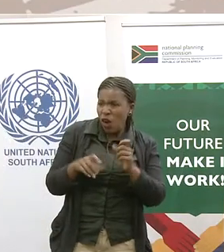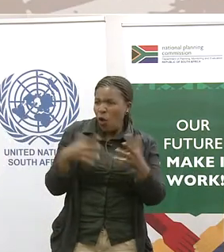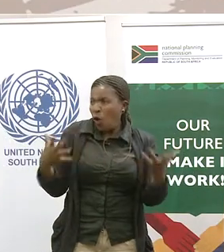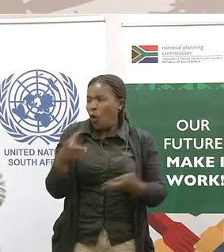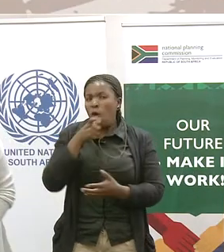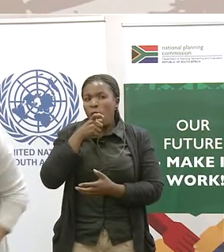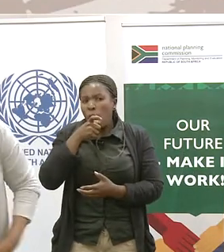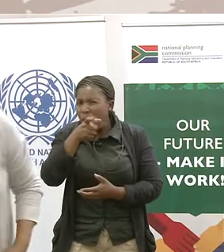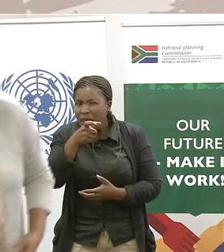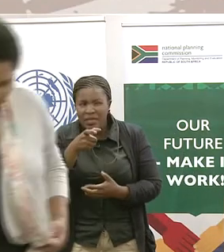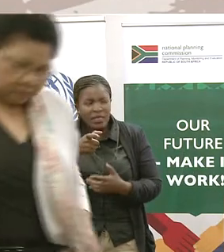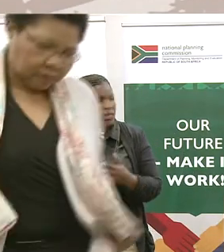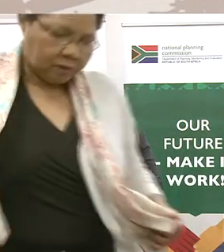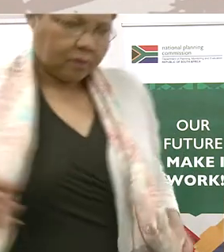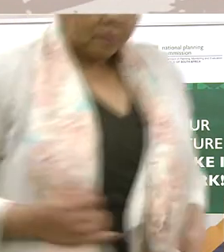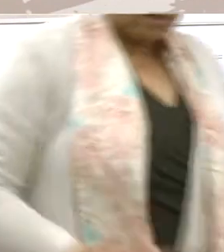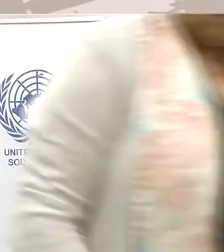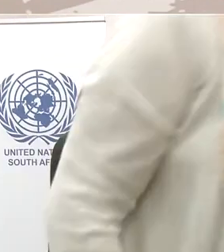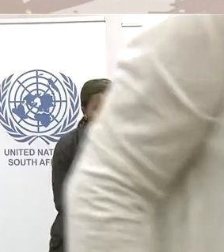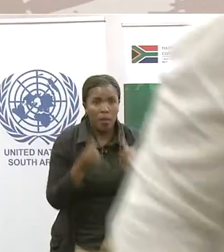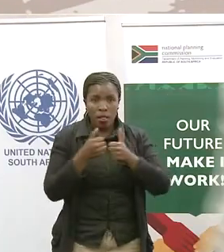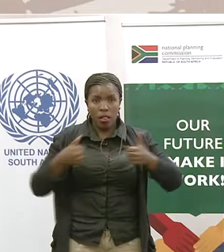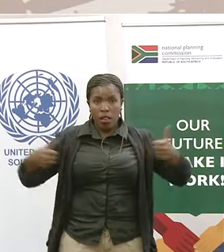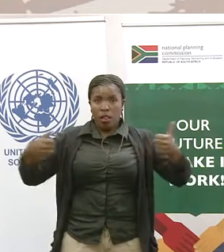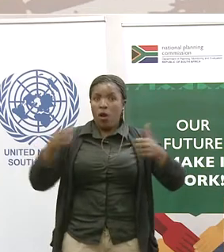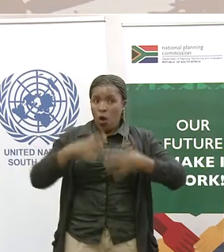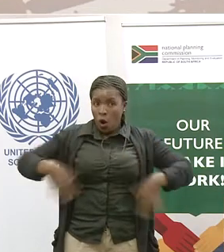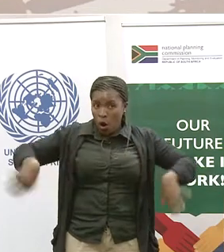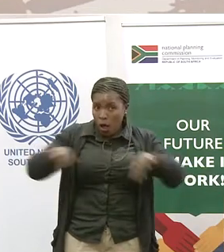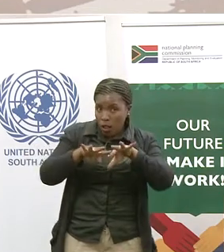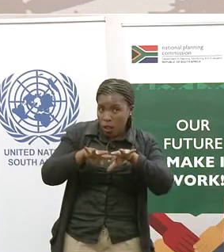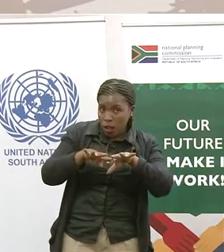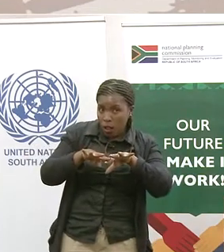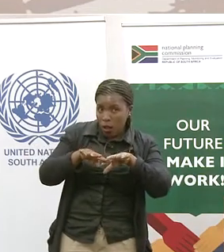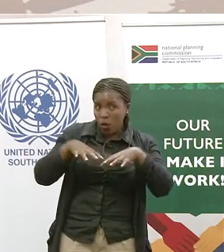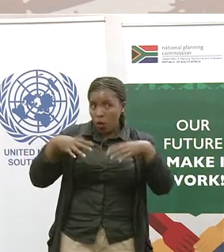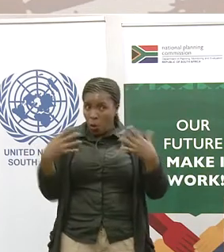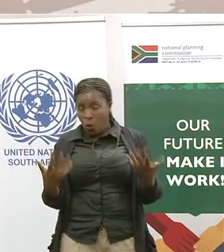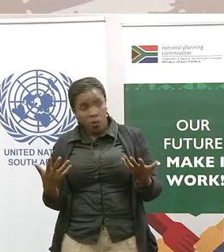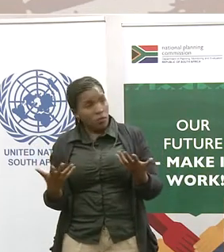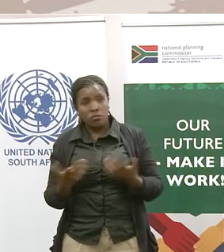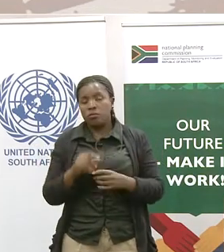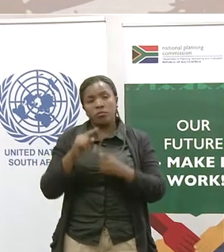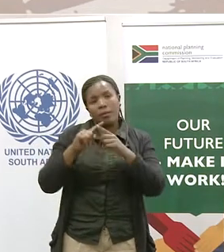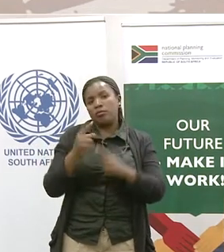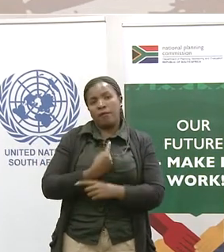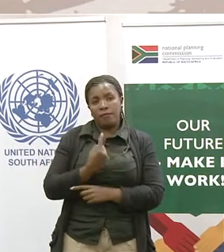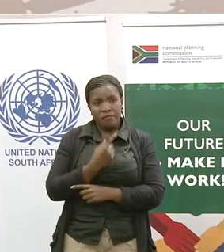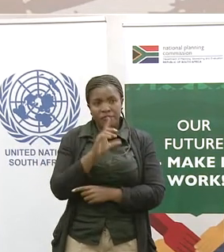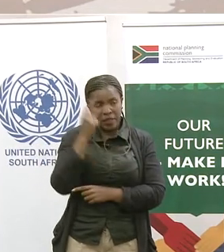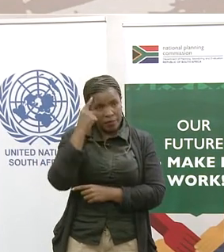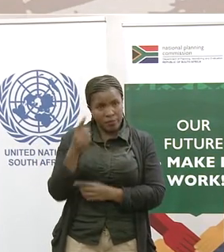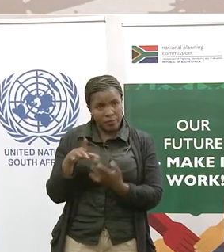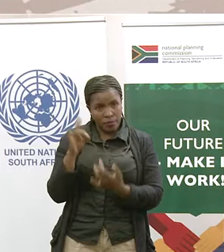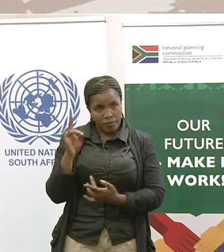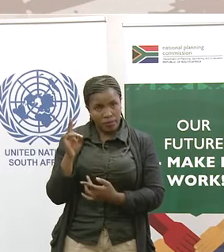comments to the panel as a whole. And as we receive those, we will then at the end